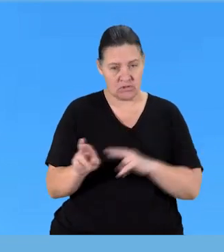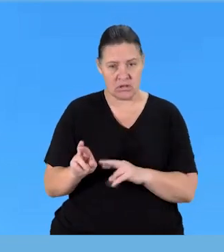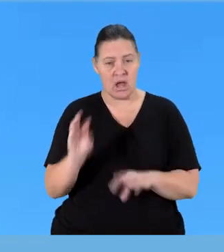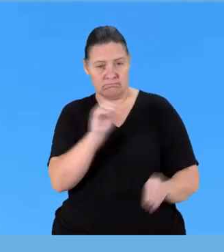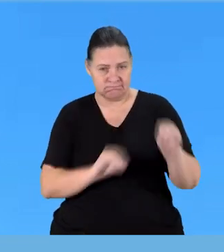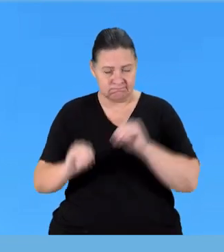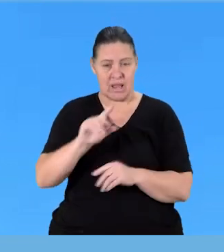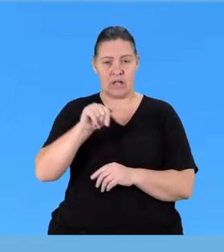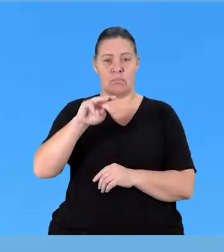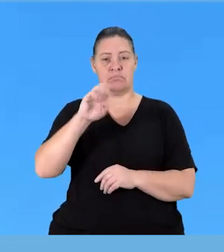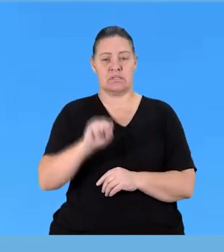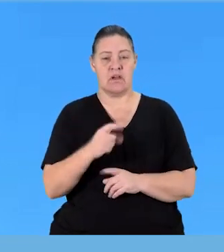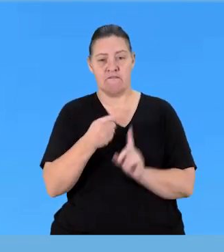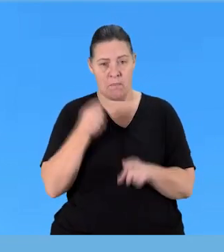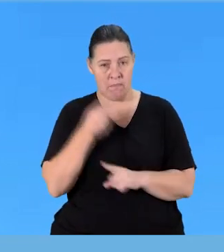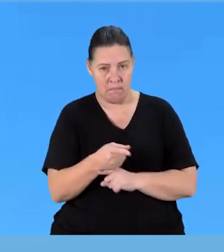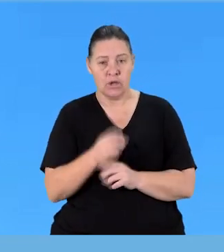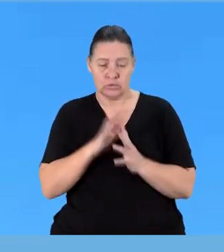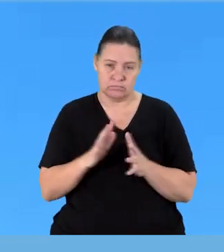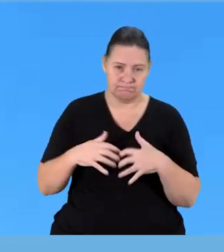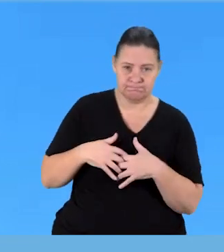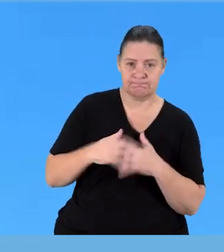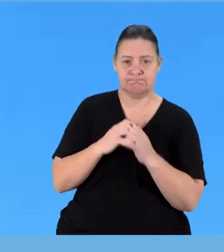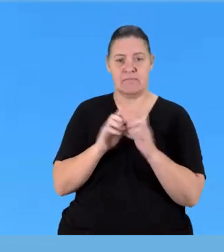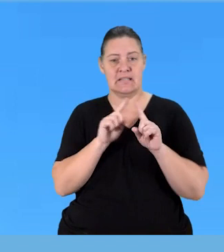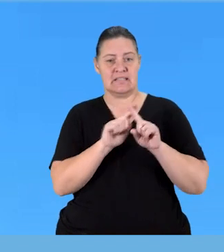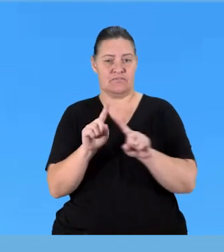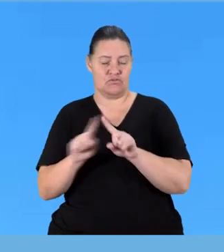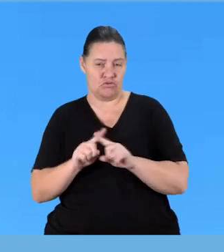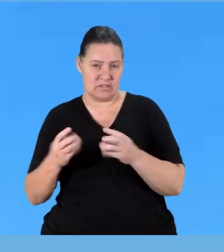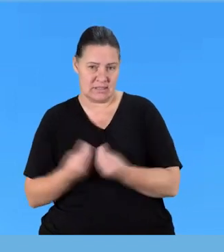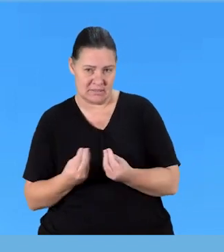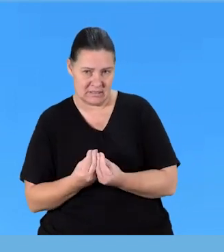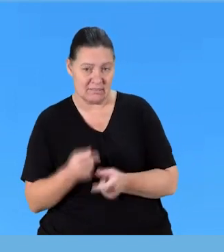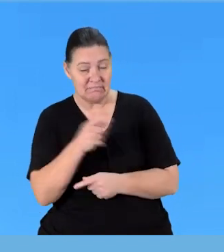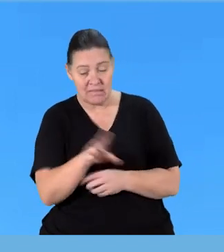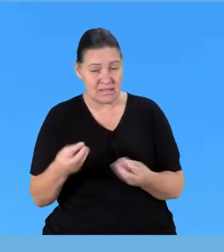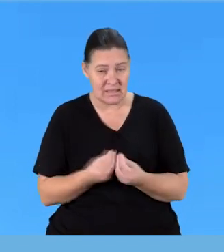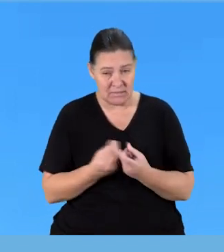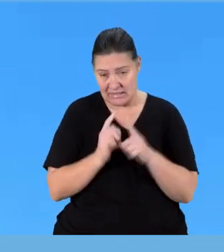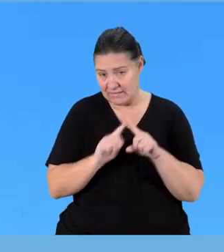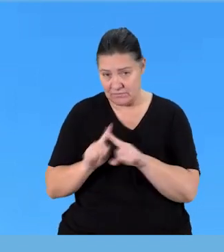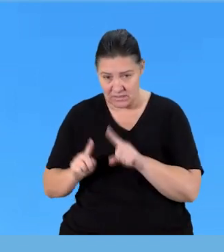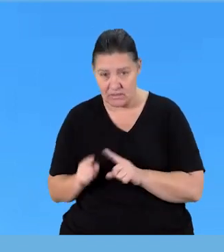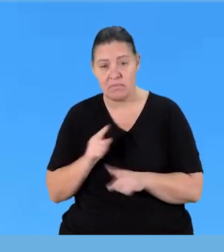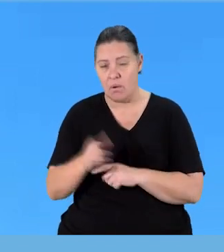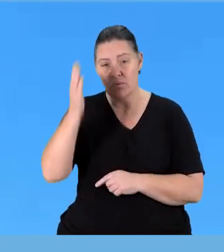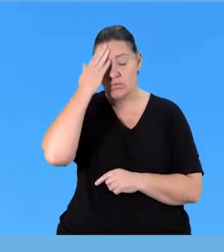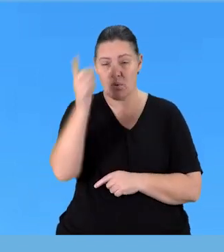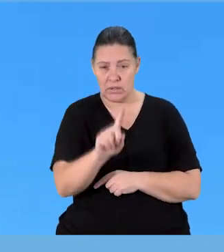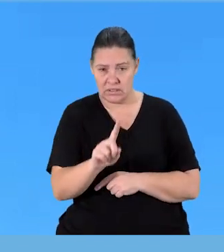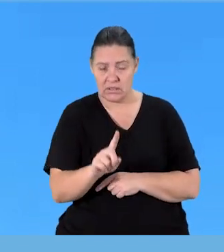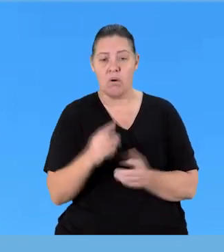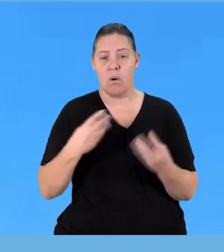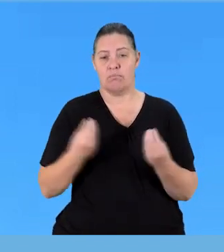chemical reaction rearranges the atoms of the reactants to create different substances, and those substances that are different, they